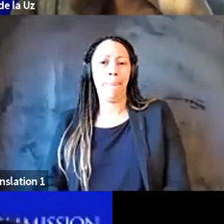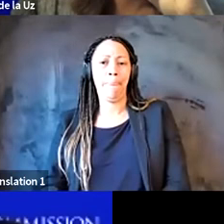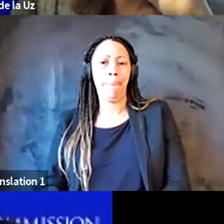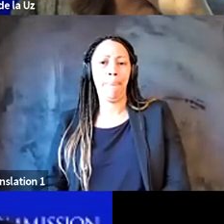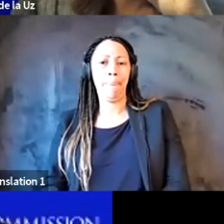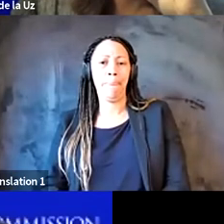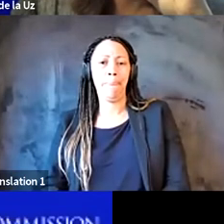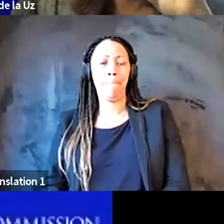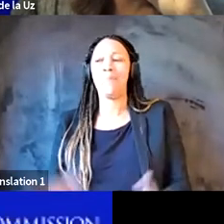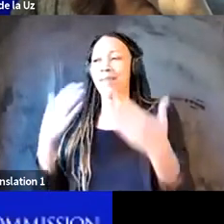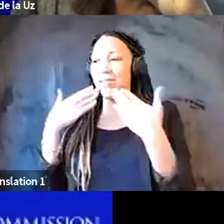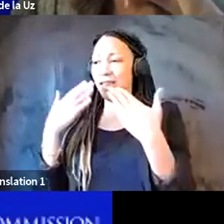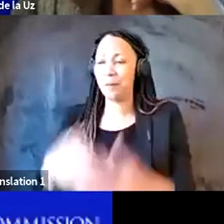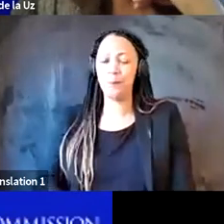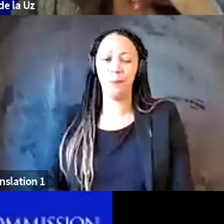Thank you.